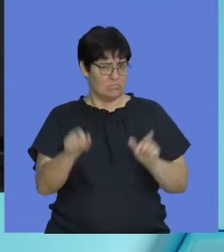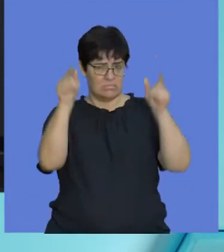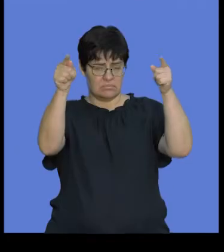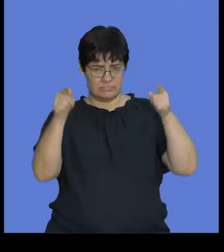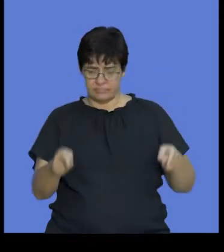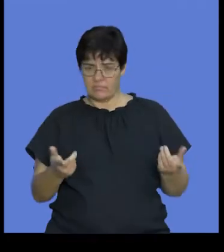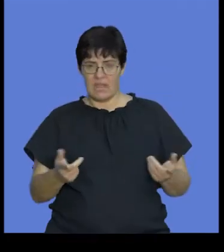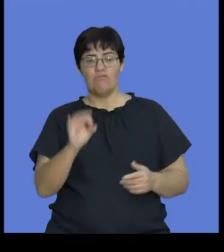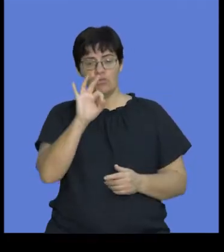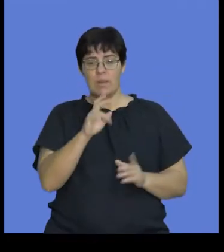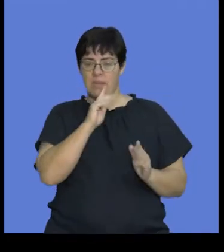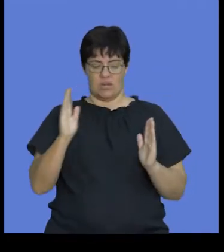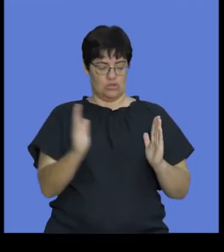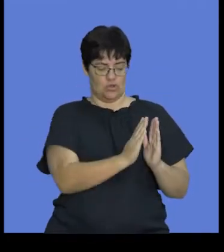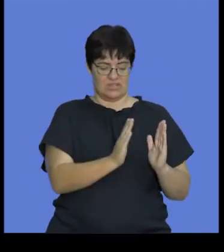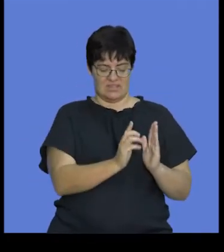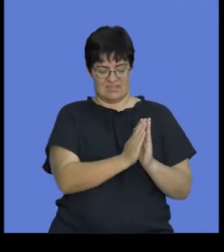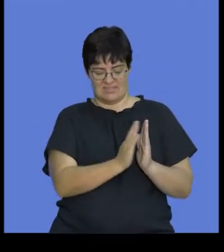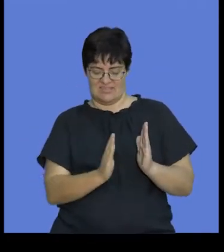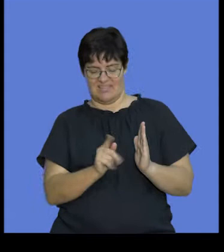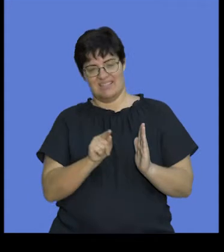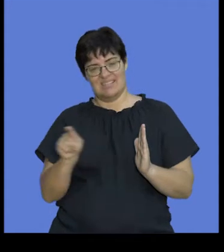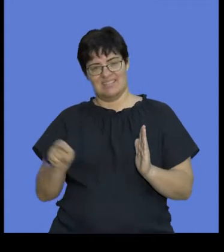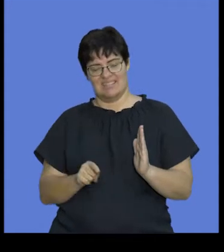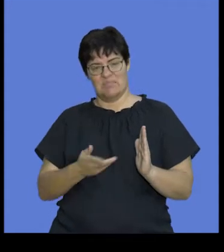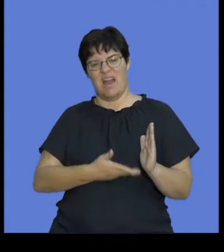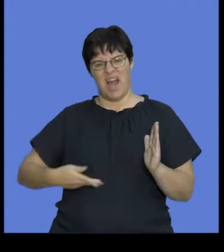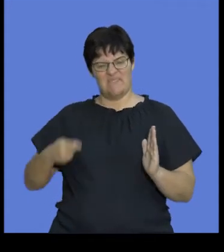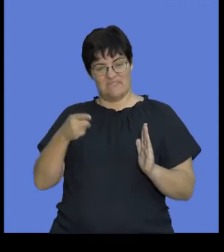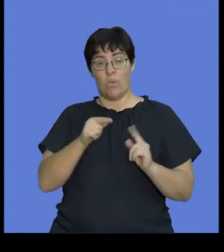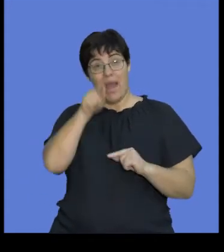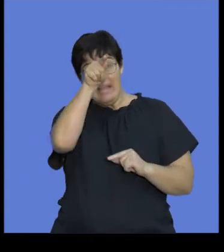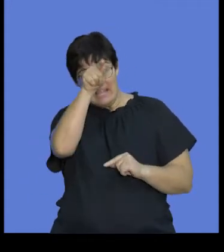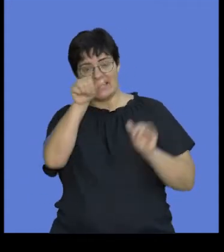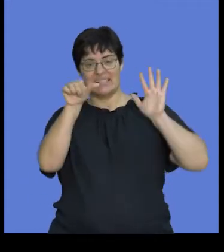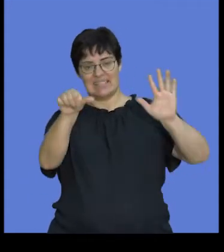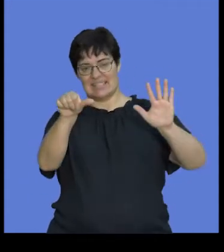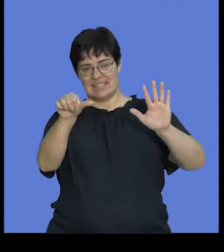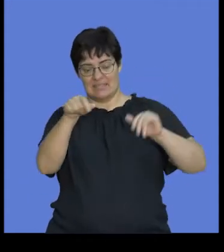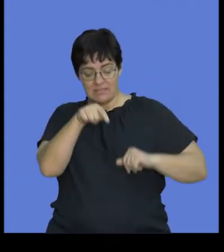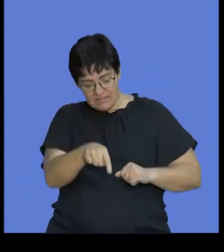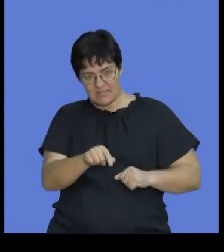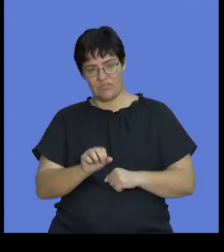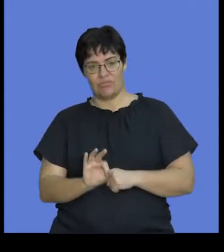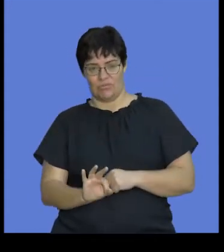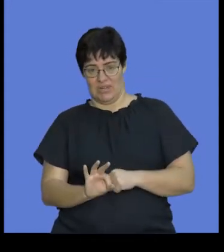line. So if it's 3, it should be about half the